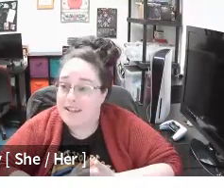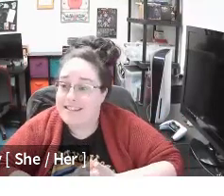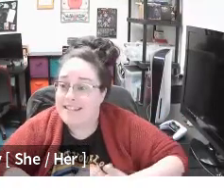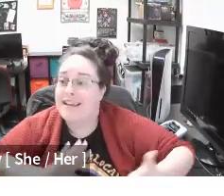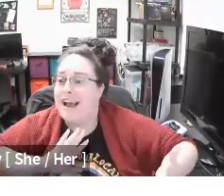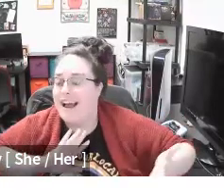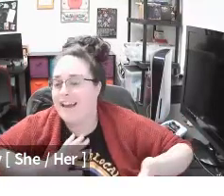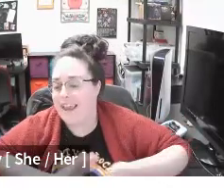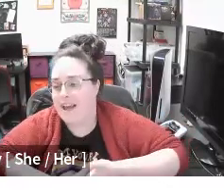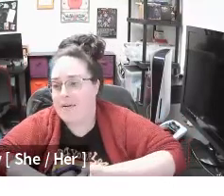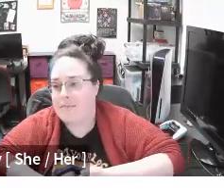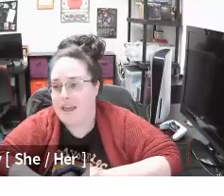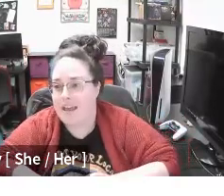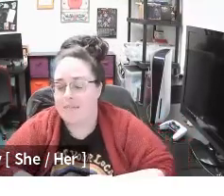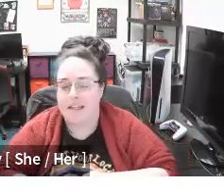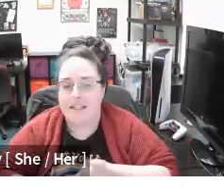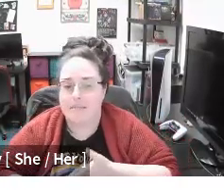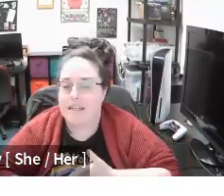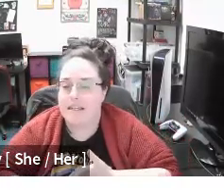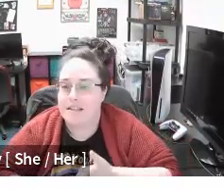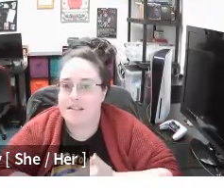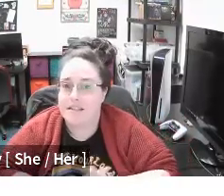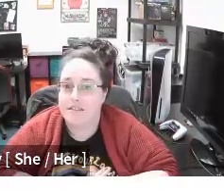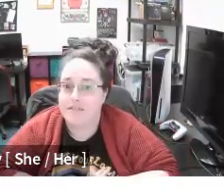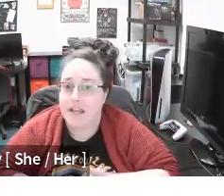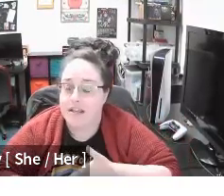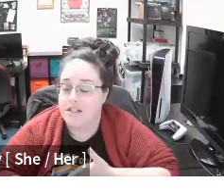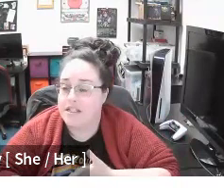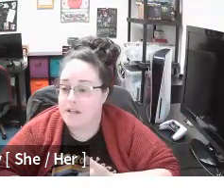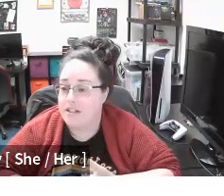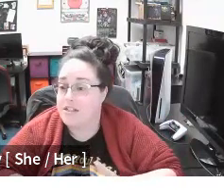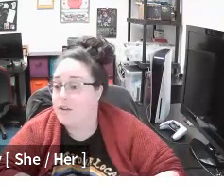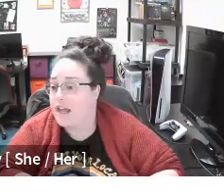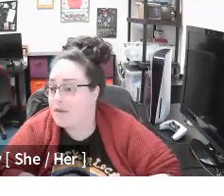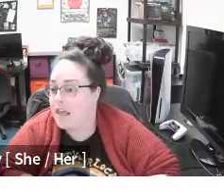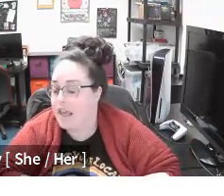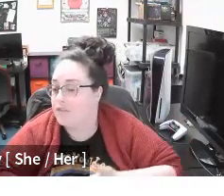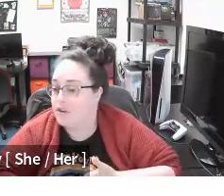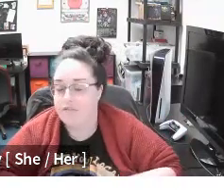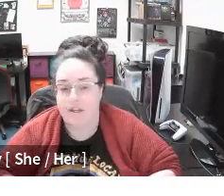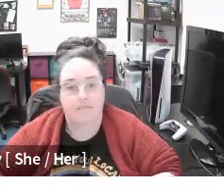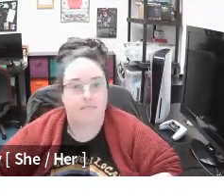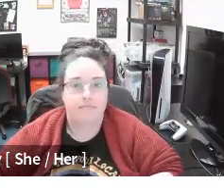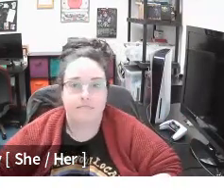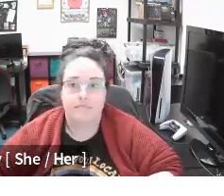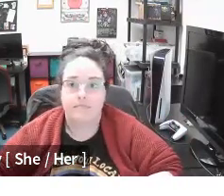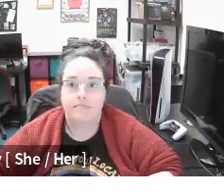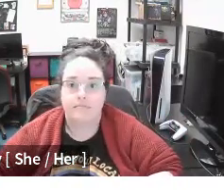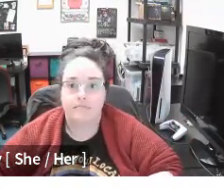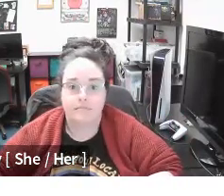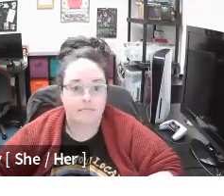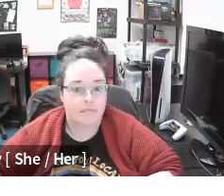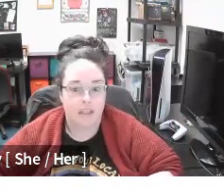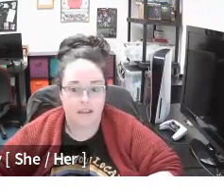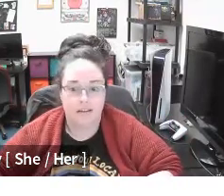But anyways, I am MATP's Assistive Technology Specialist for gaming and for crafting.